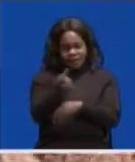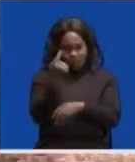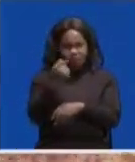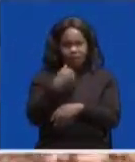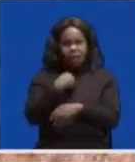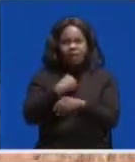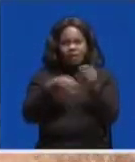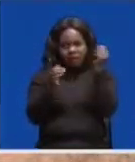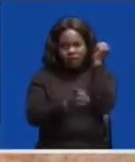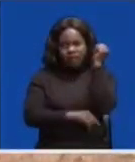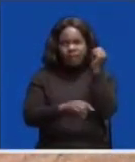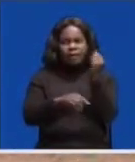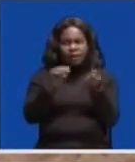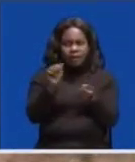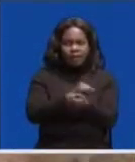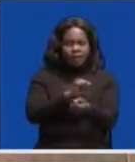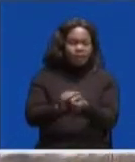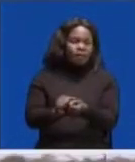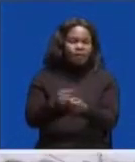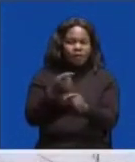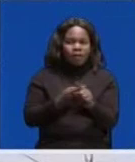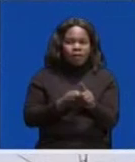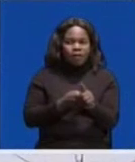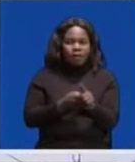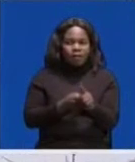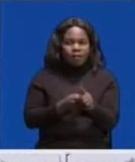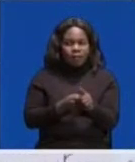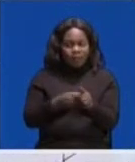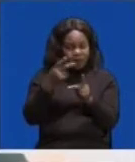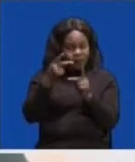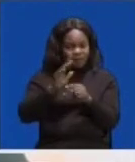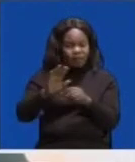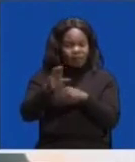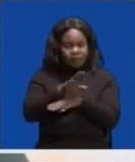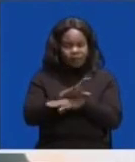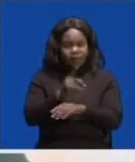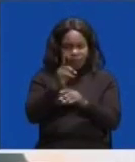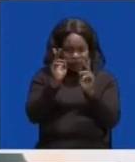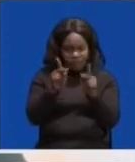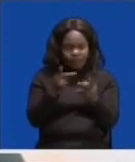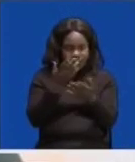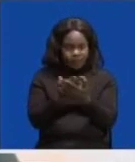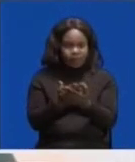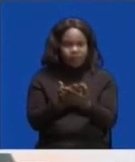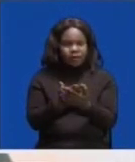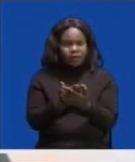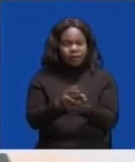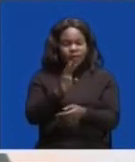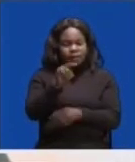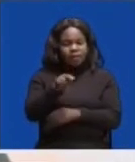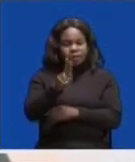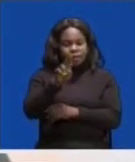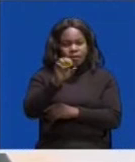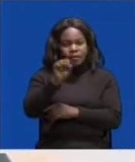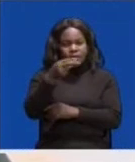of espionage, contrary to the laws of Zambia. One person has been apprehended, Meo Musho Chiala,